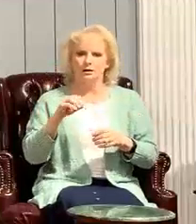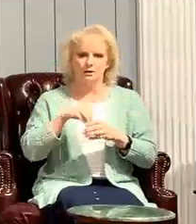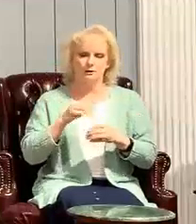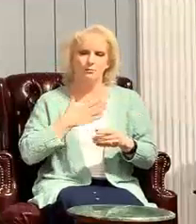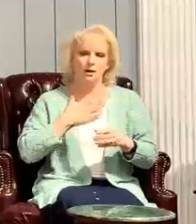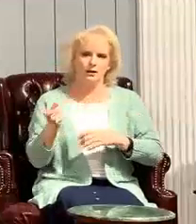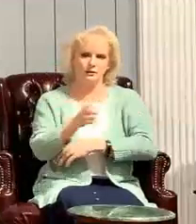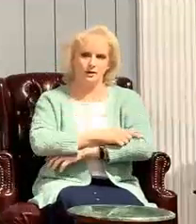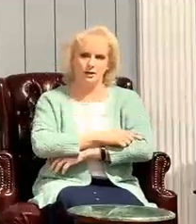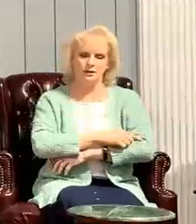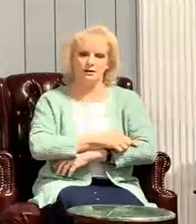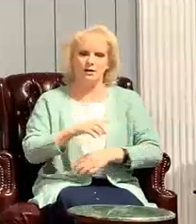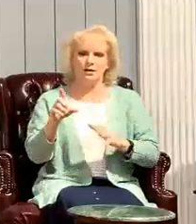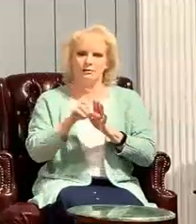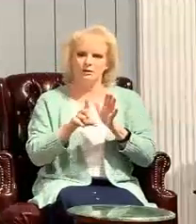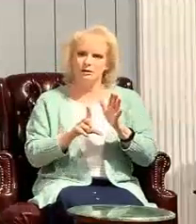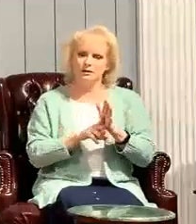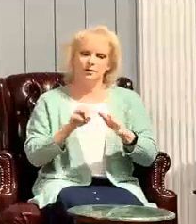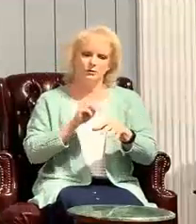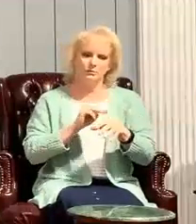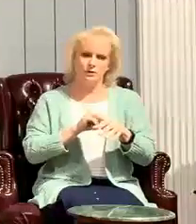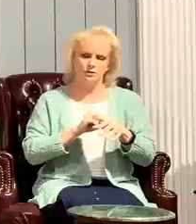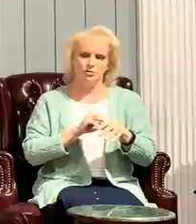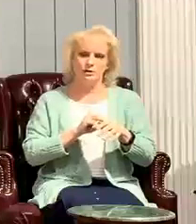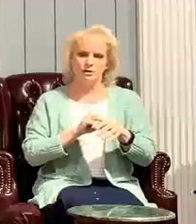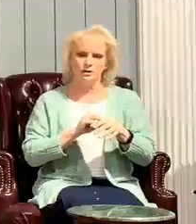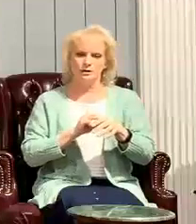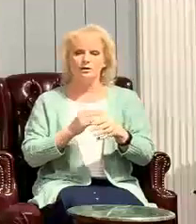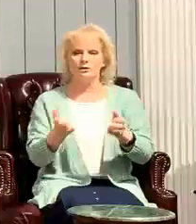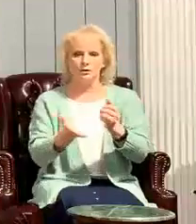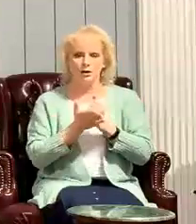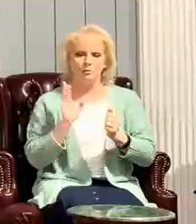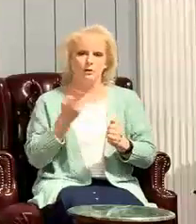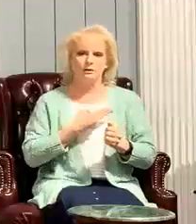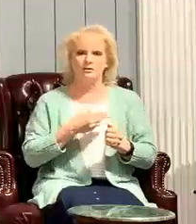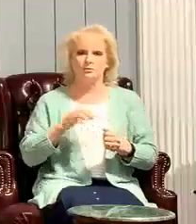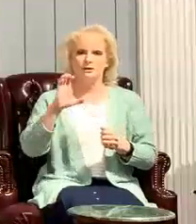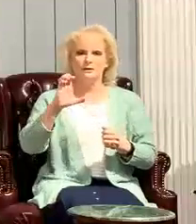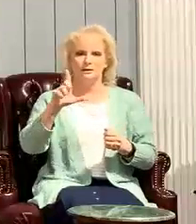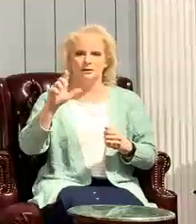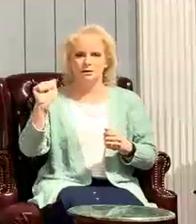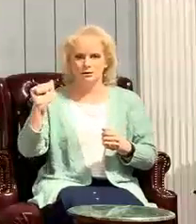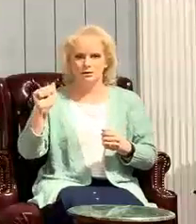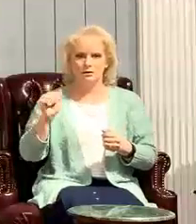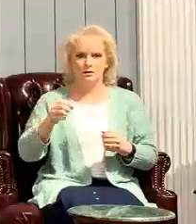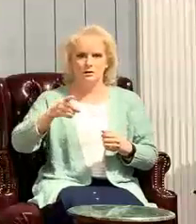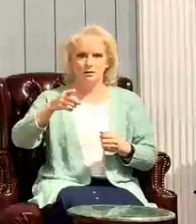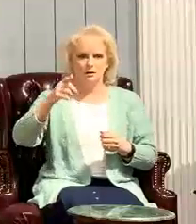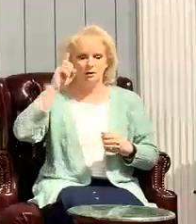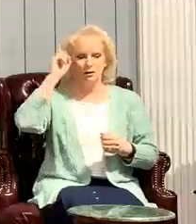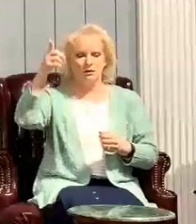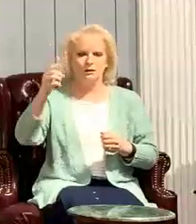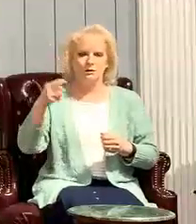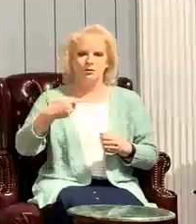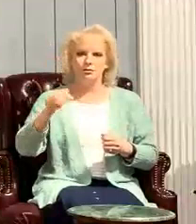ministry that was there, the legal ministry that was there to help us was the Christian Law Association, David Gibbs Jr., Christian Law Association.